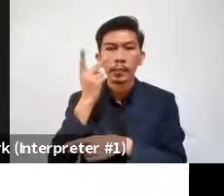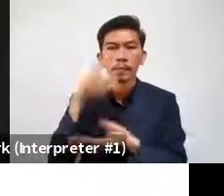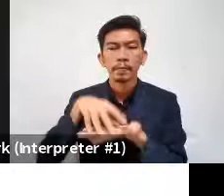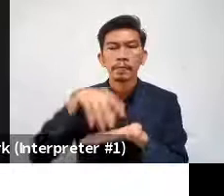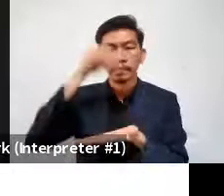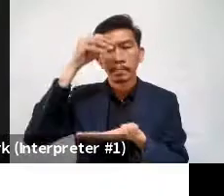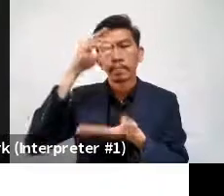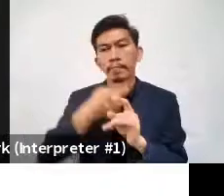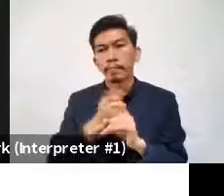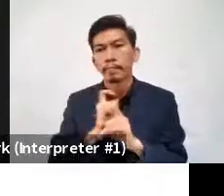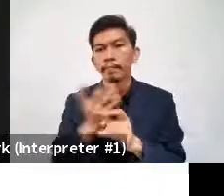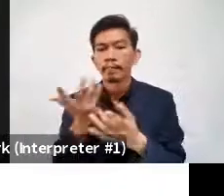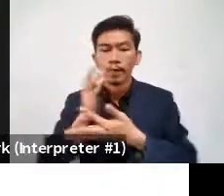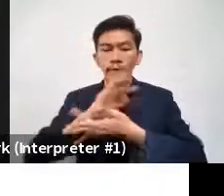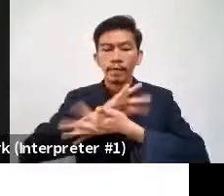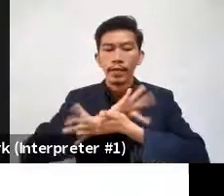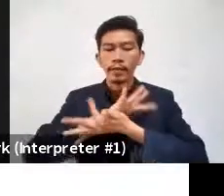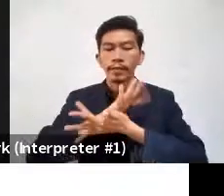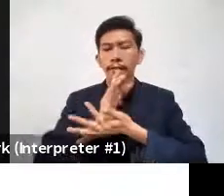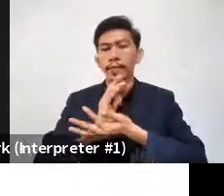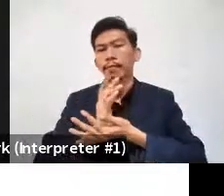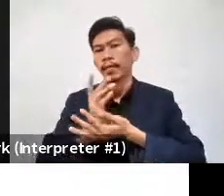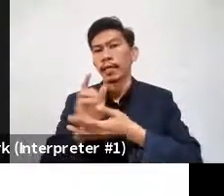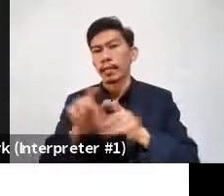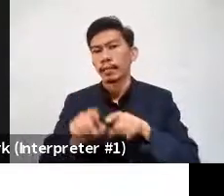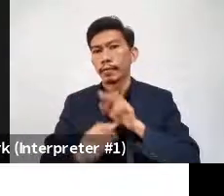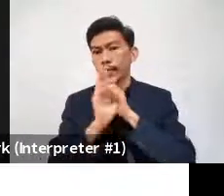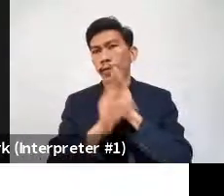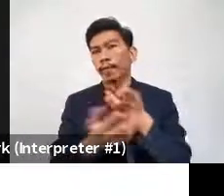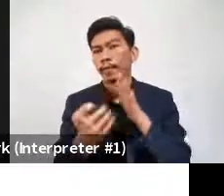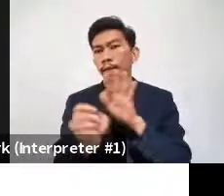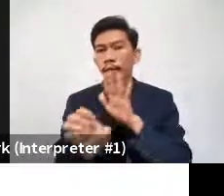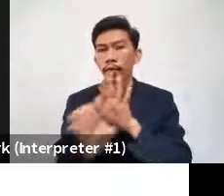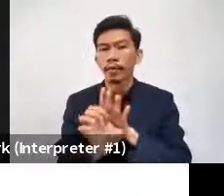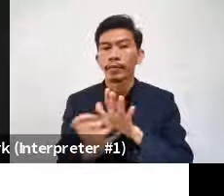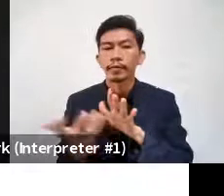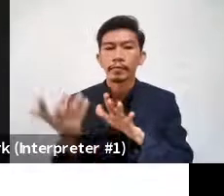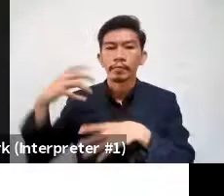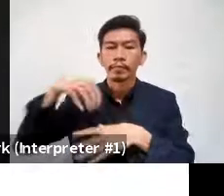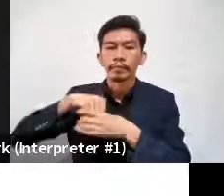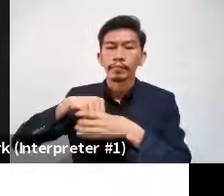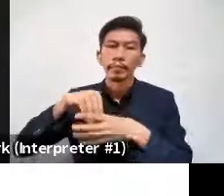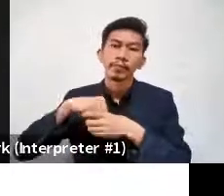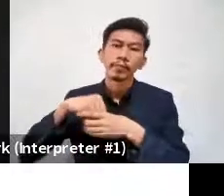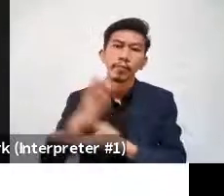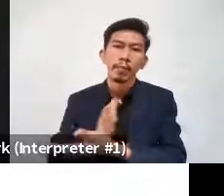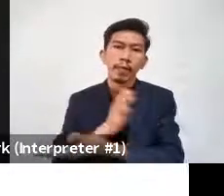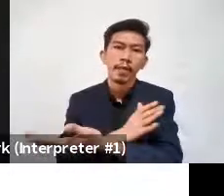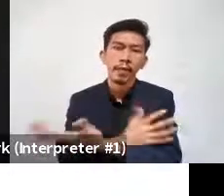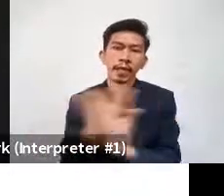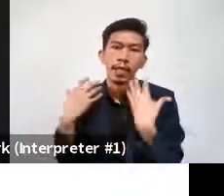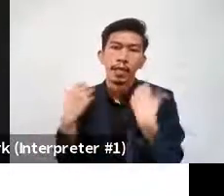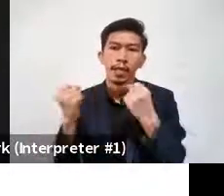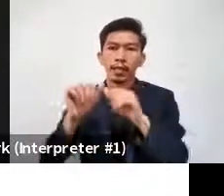the COVID as a response, technically, for example, on the improvement on the health system, on